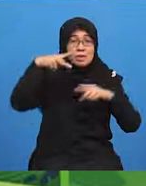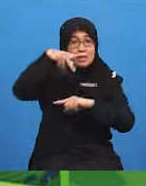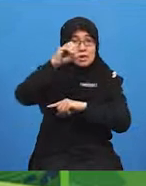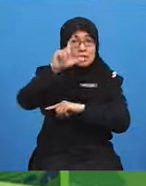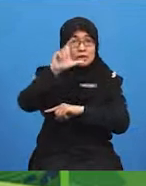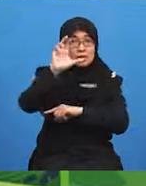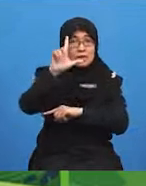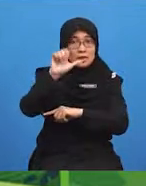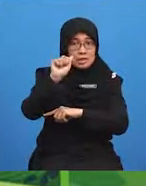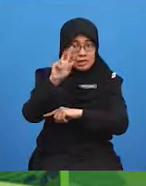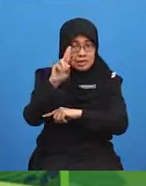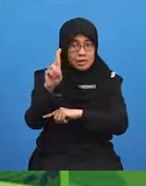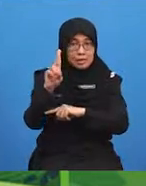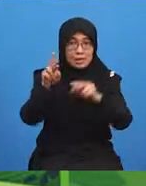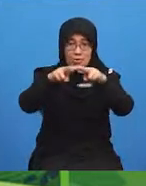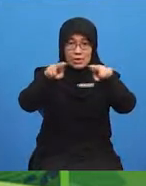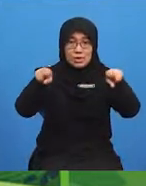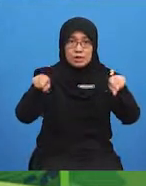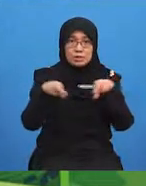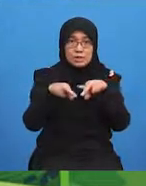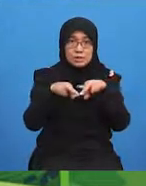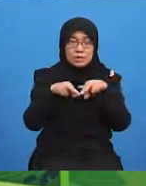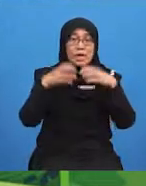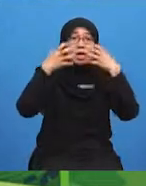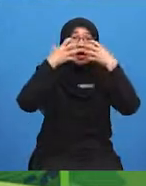about animals such as tigers,